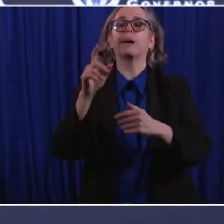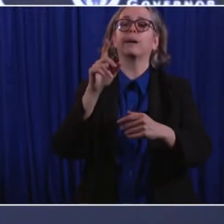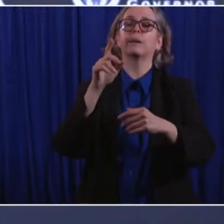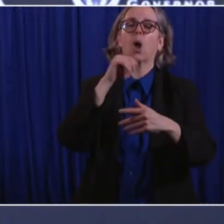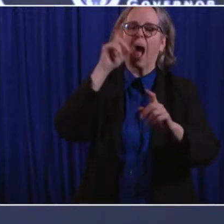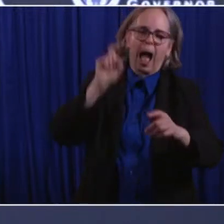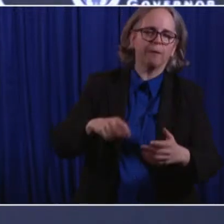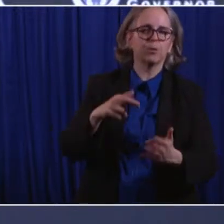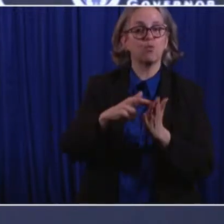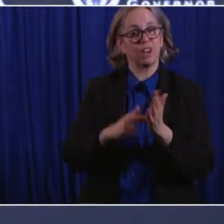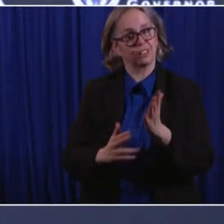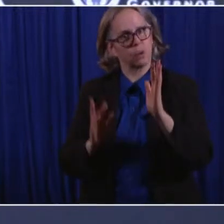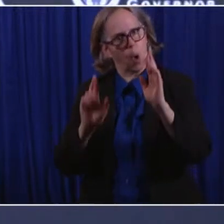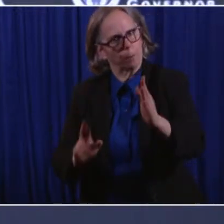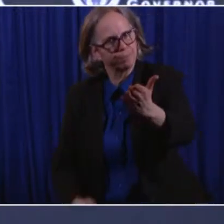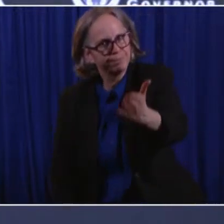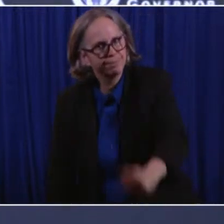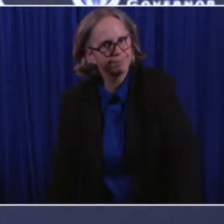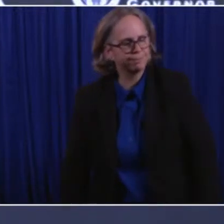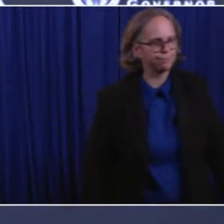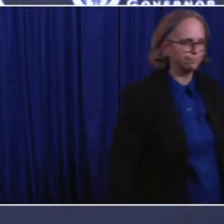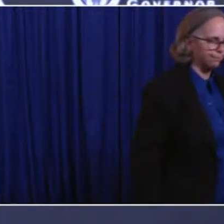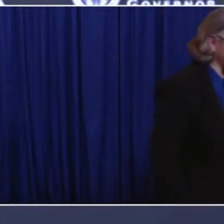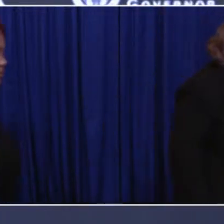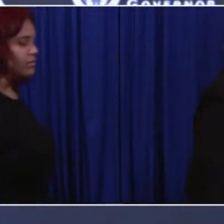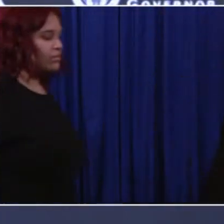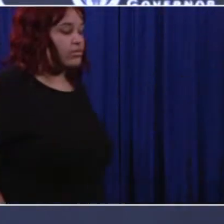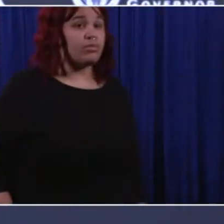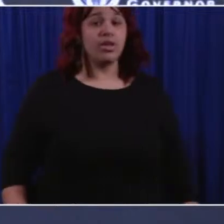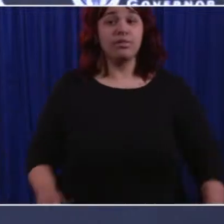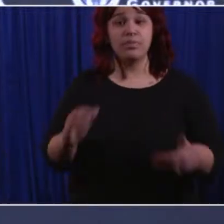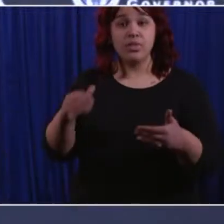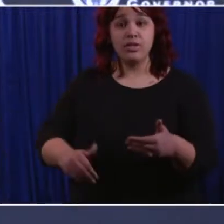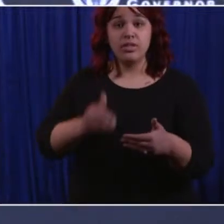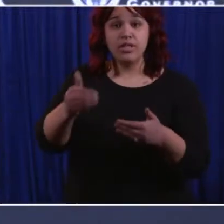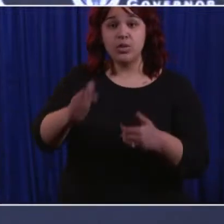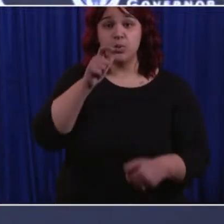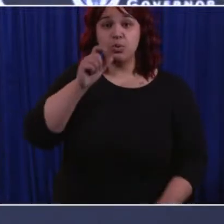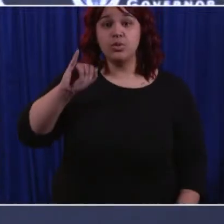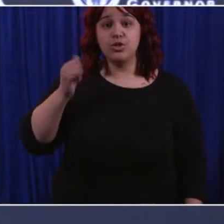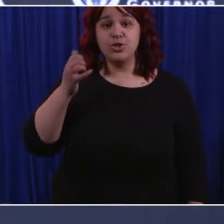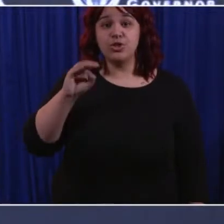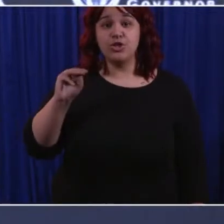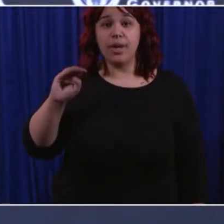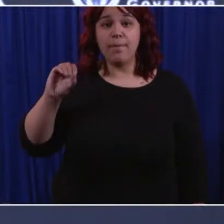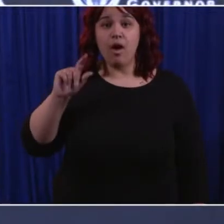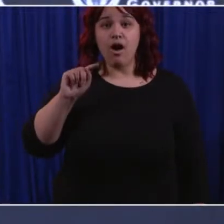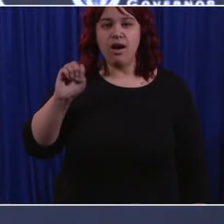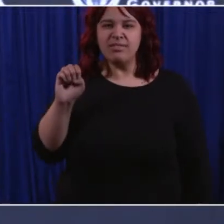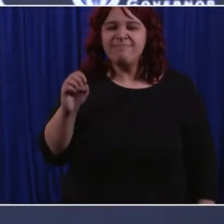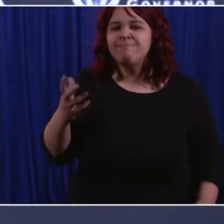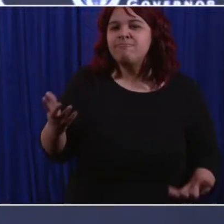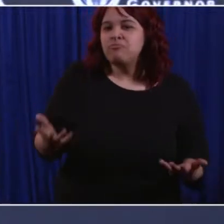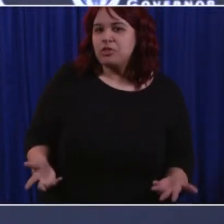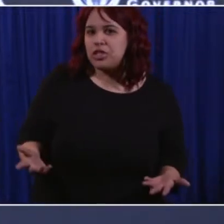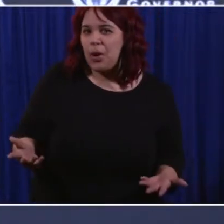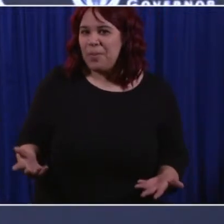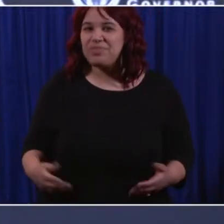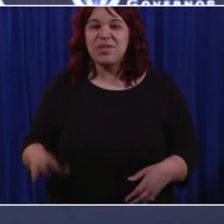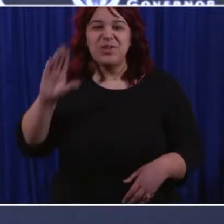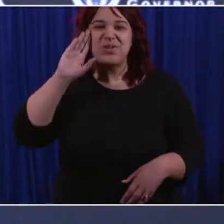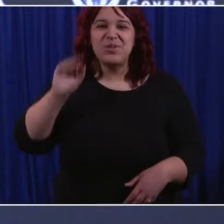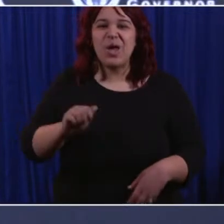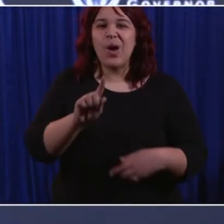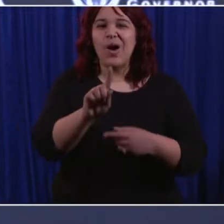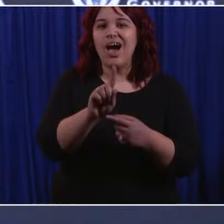WHIO in Dayton. Governor, thank you. I want to go back to the number of cases per 100,000. In baseball terms, I call this the